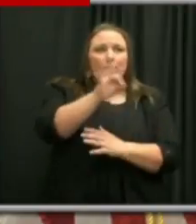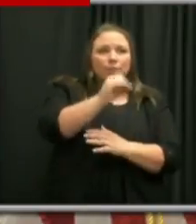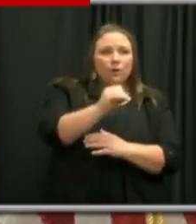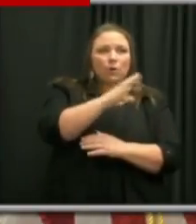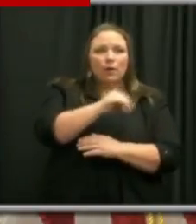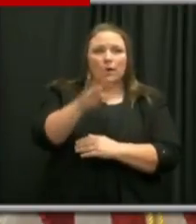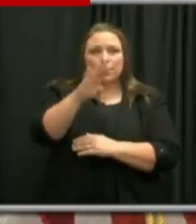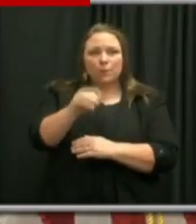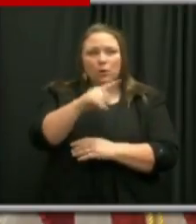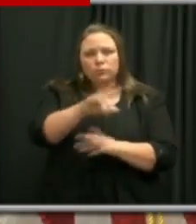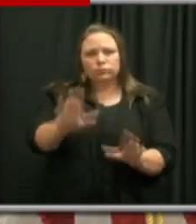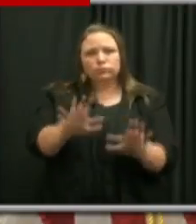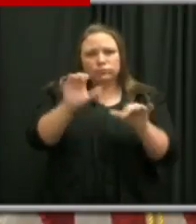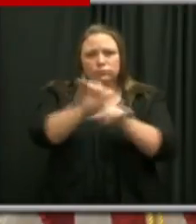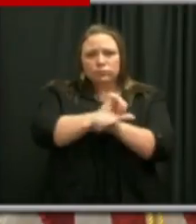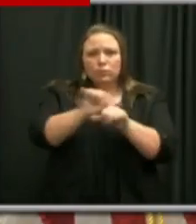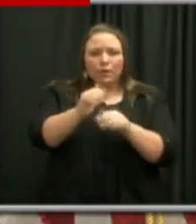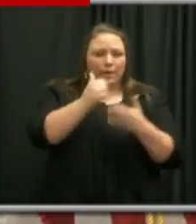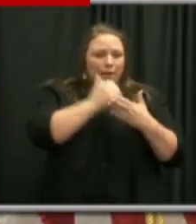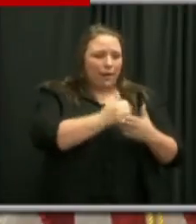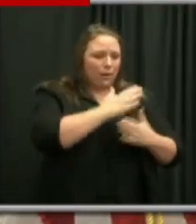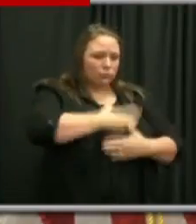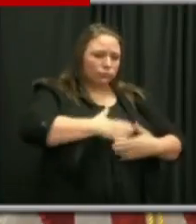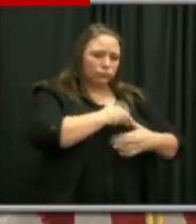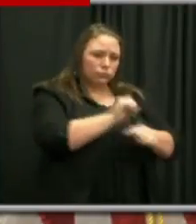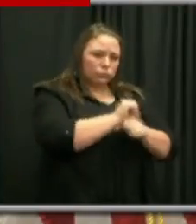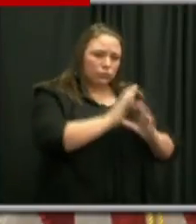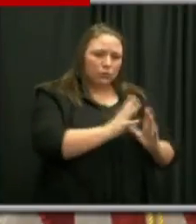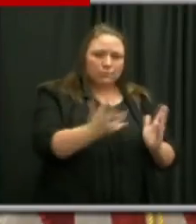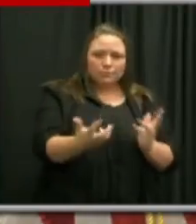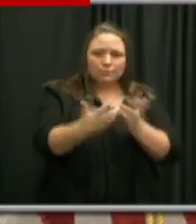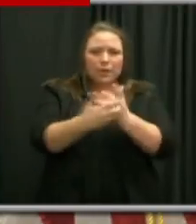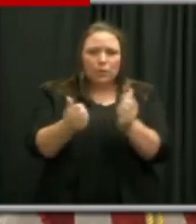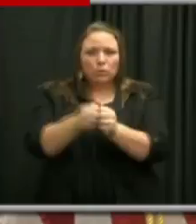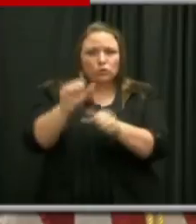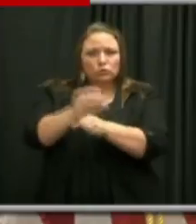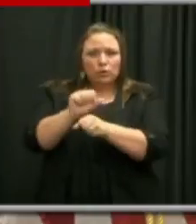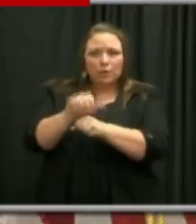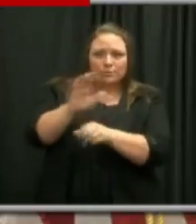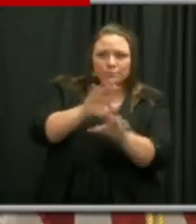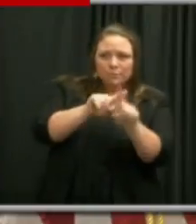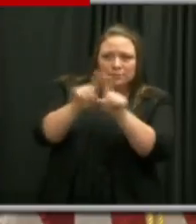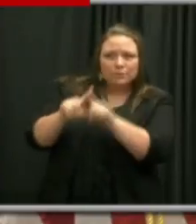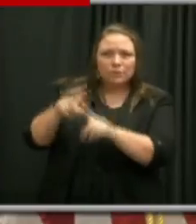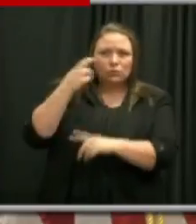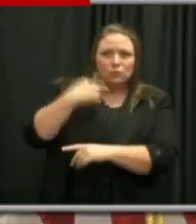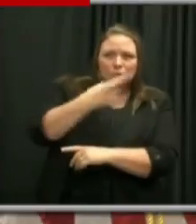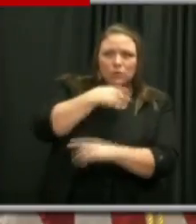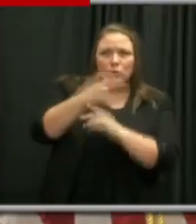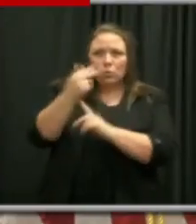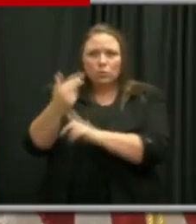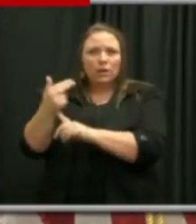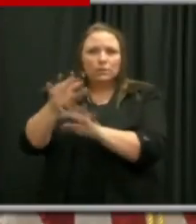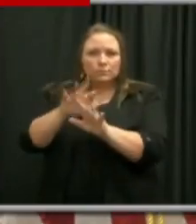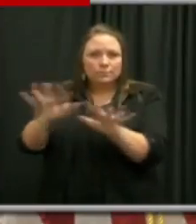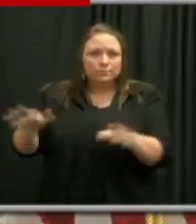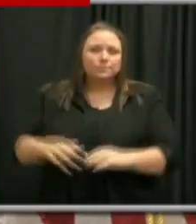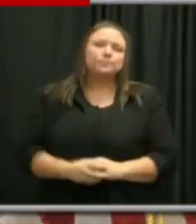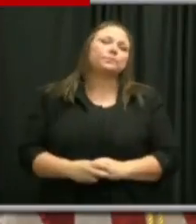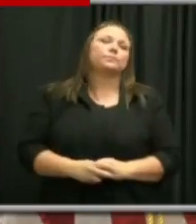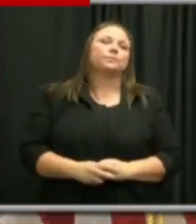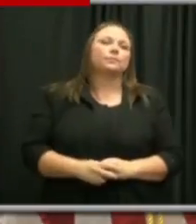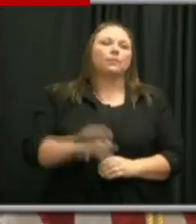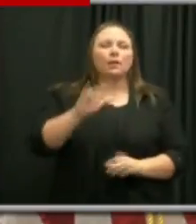doing fantastic work to match hospitality workers with jobs at area restaurants and hotels. A